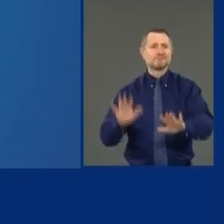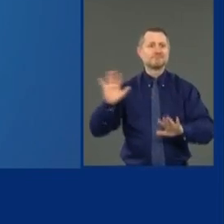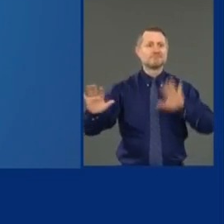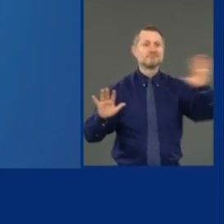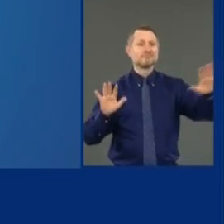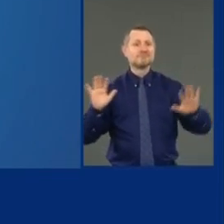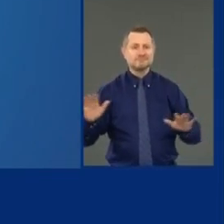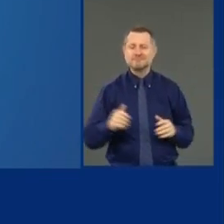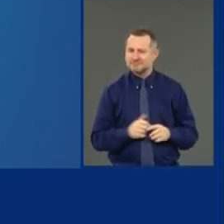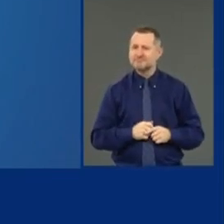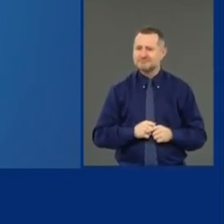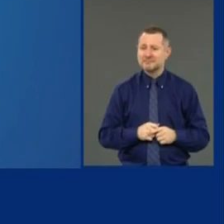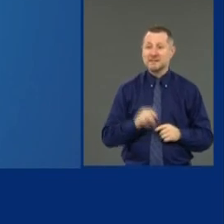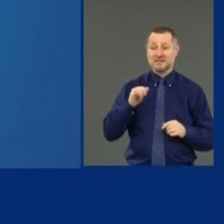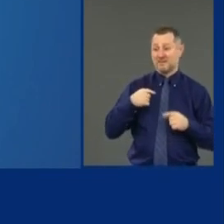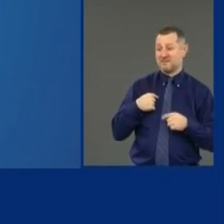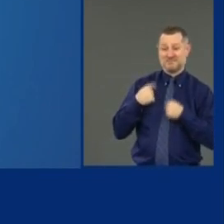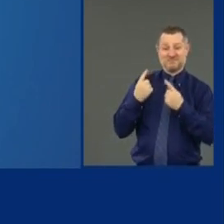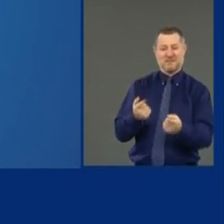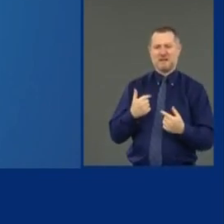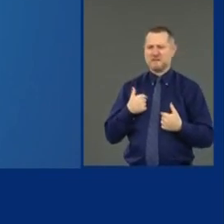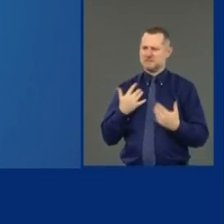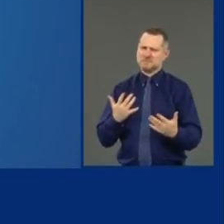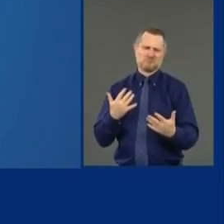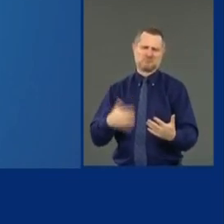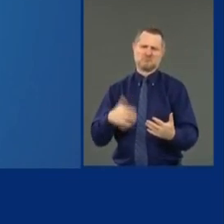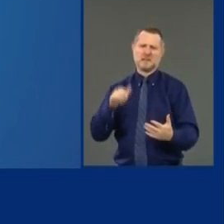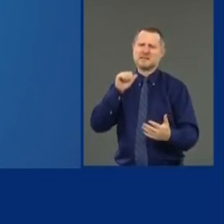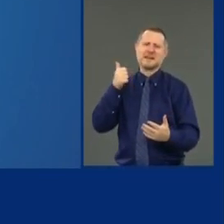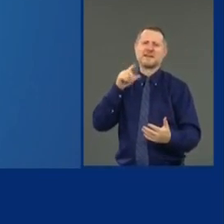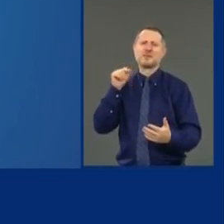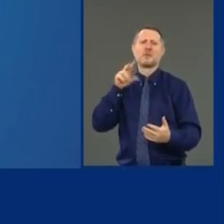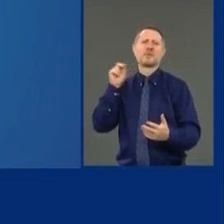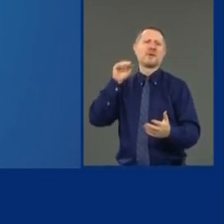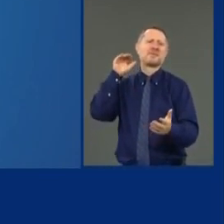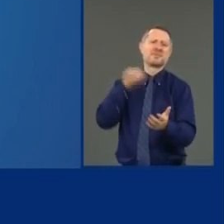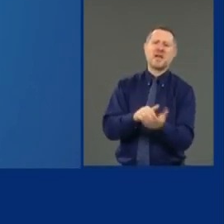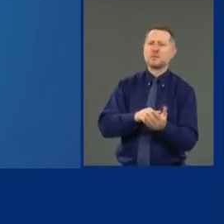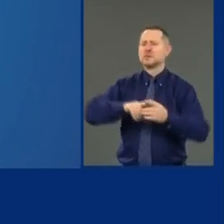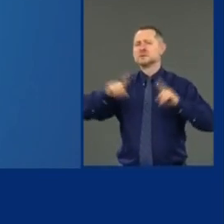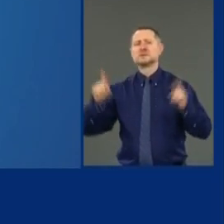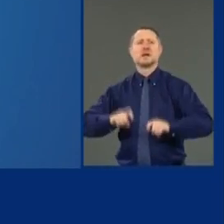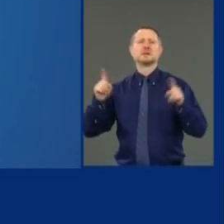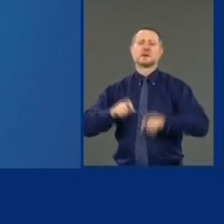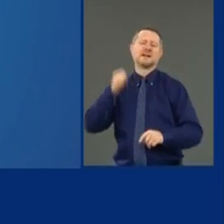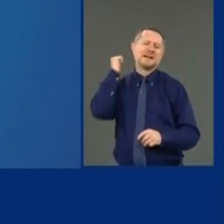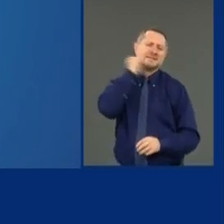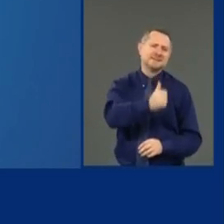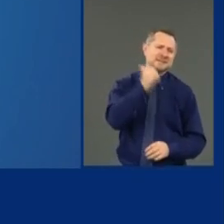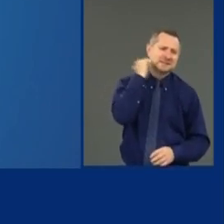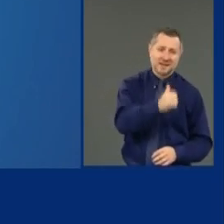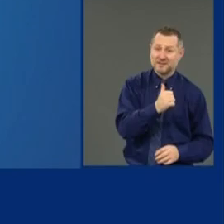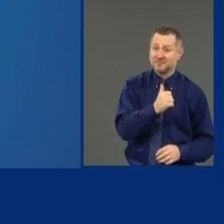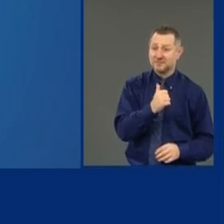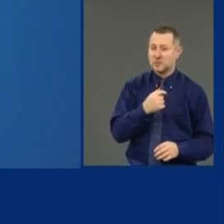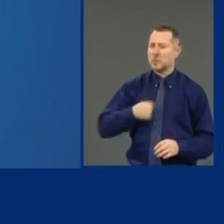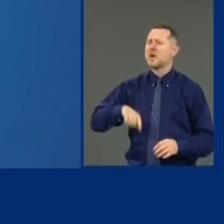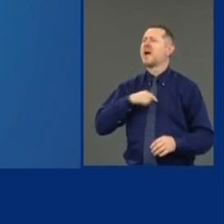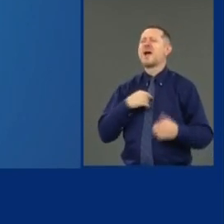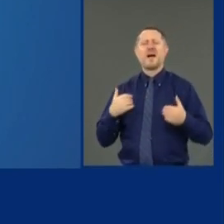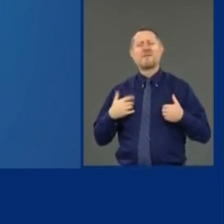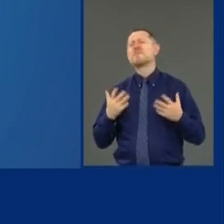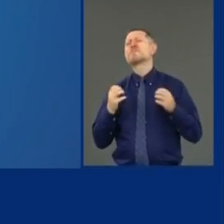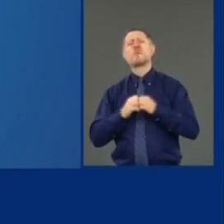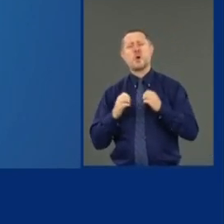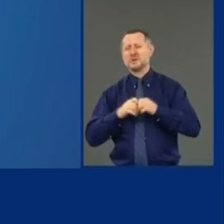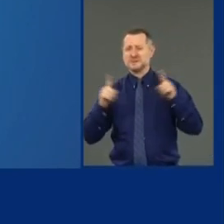enough testing. We do tens of thousands of tests per day. We are doing more testing in New York State than